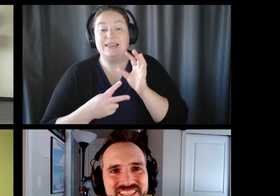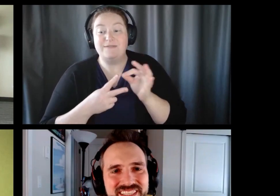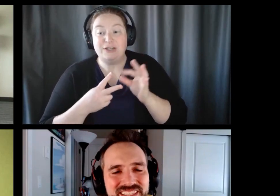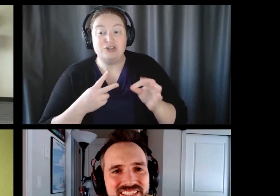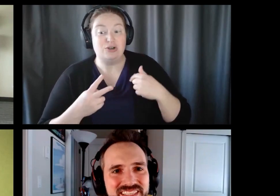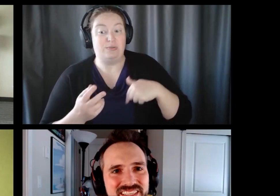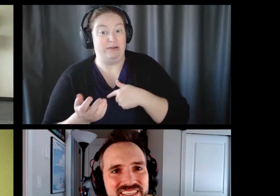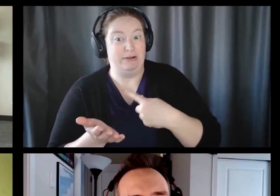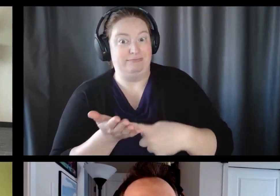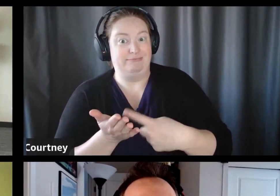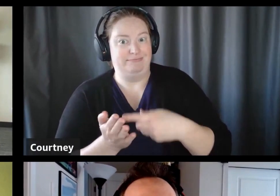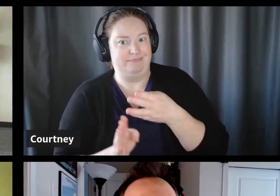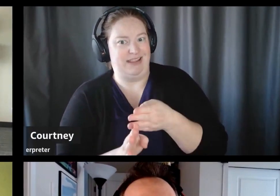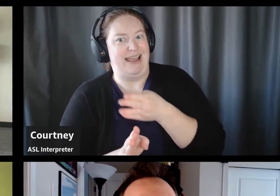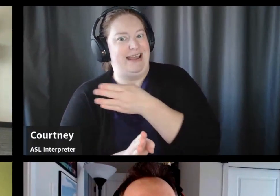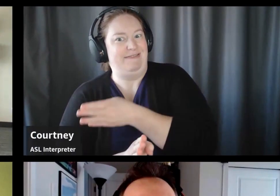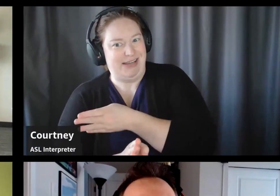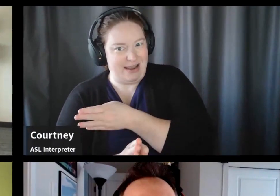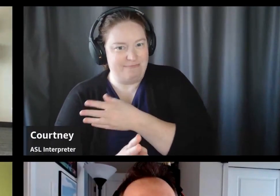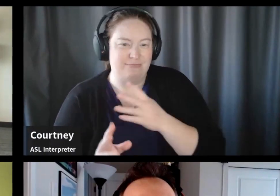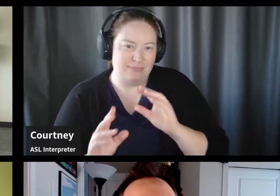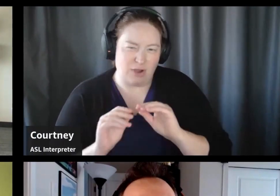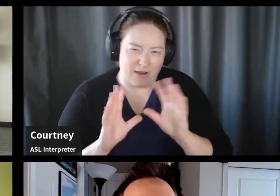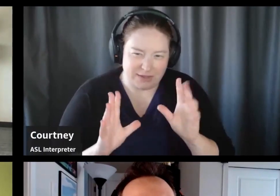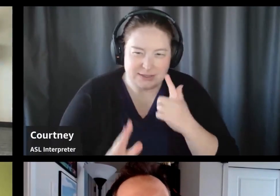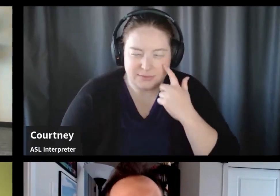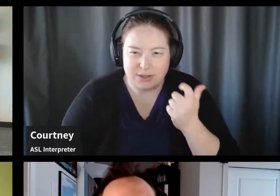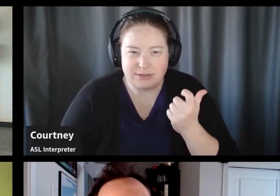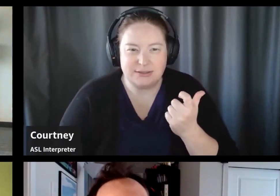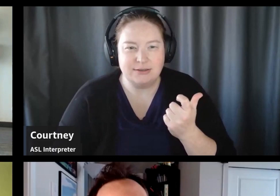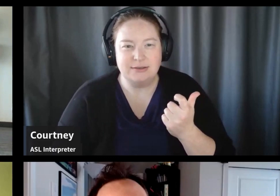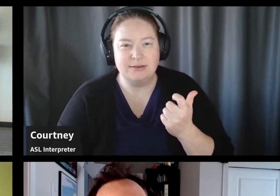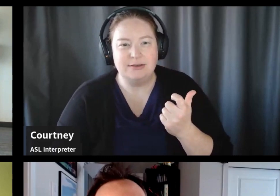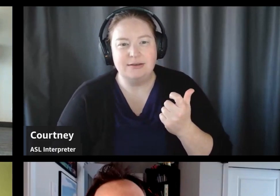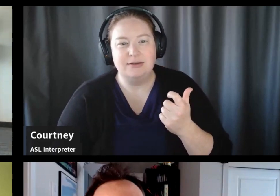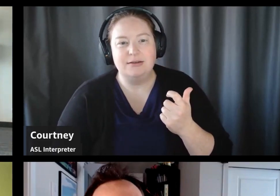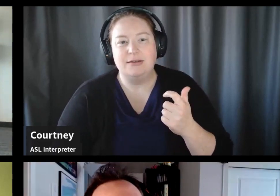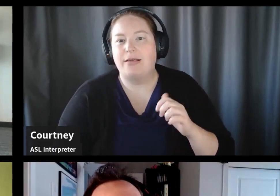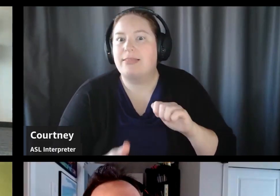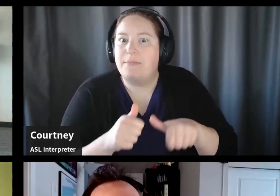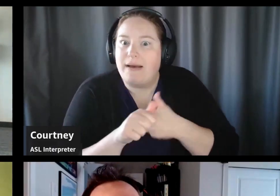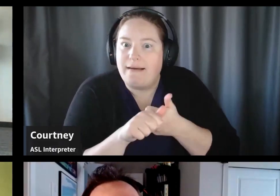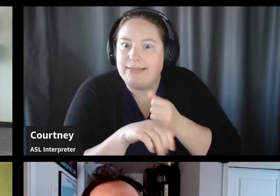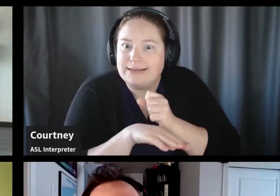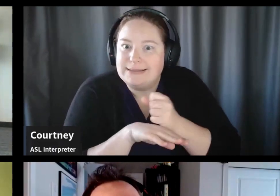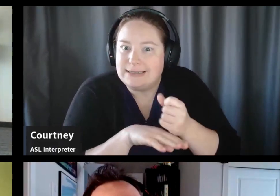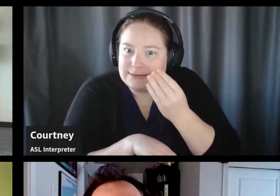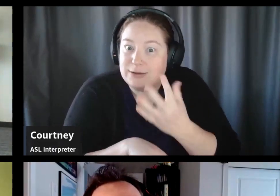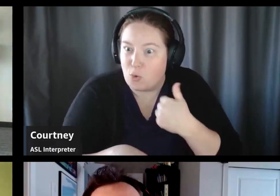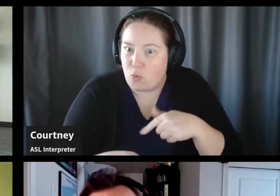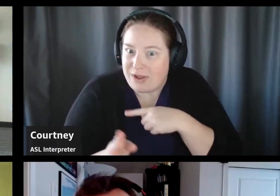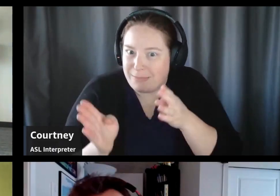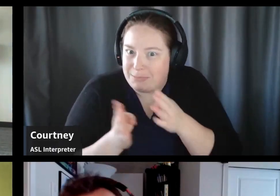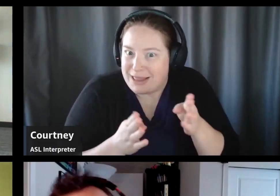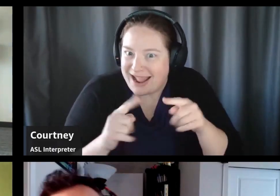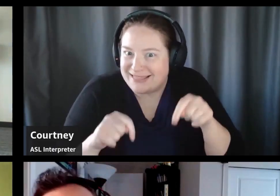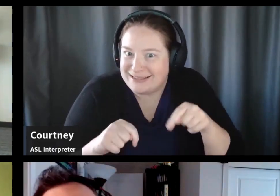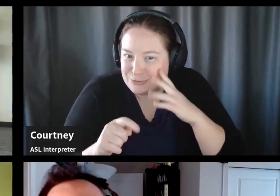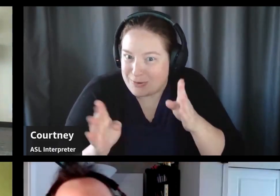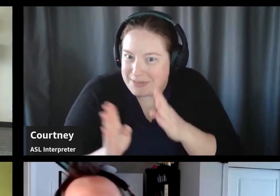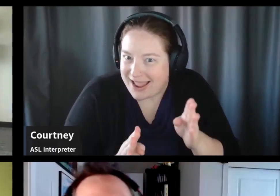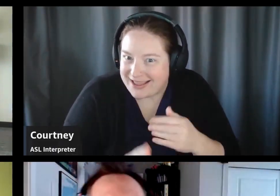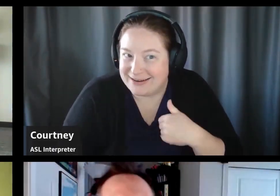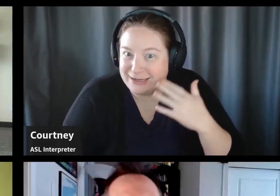time, obviously, because a lot of people. I'm giving away the behind the scenes. We plan these. It's wild.